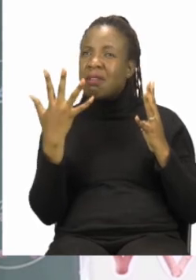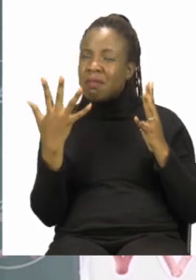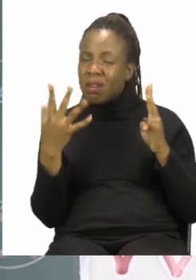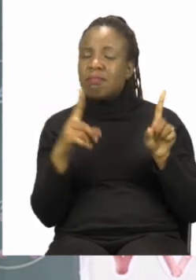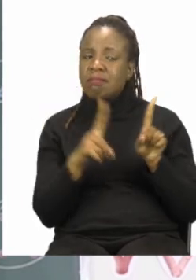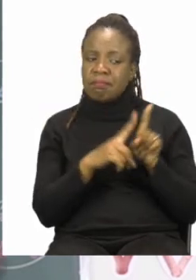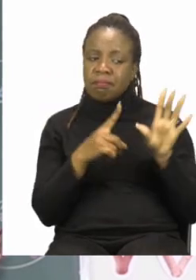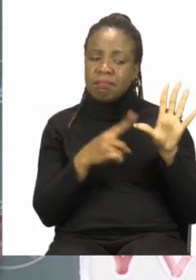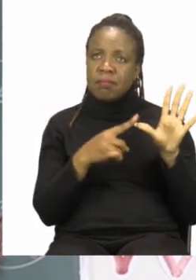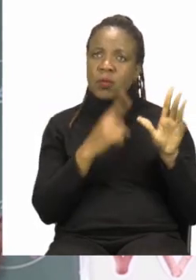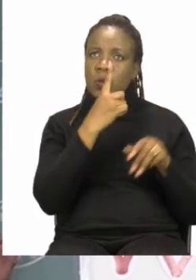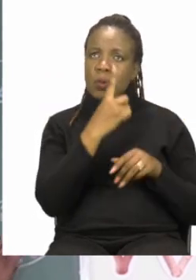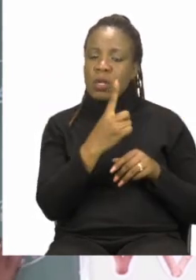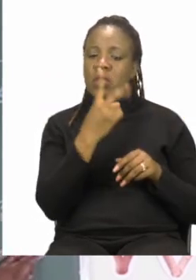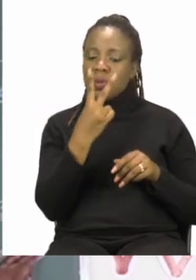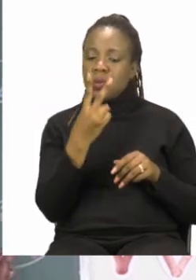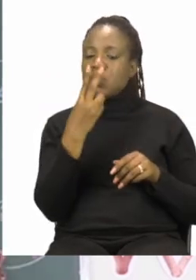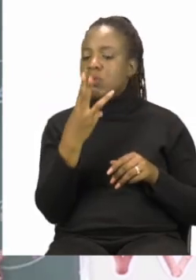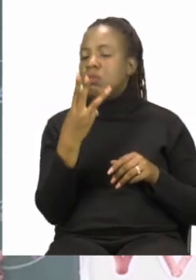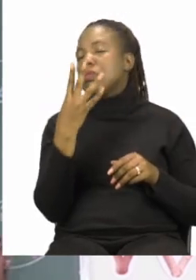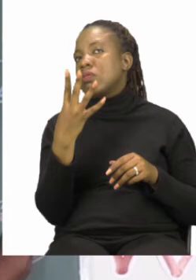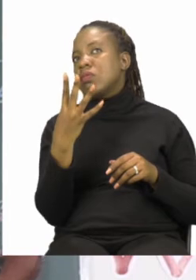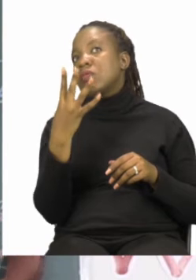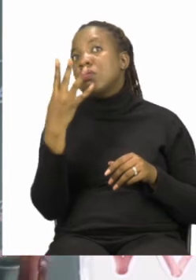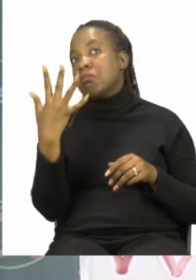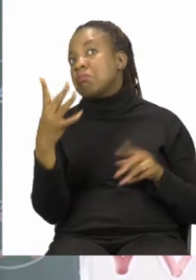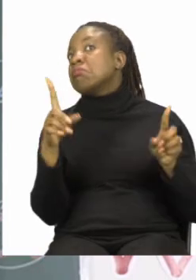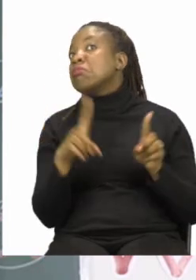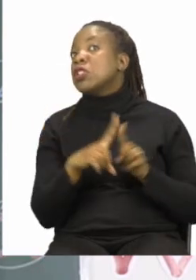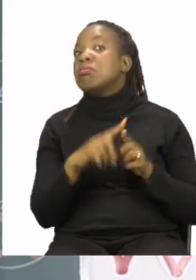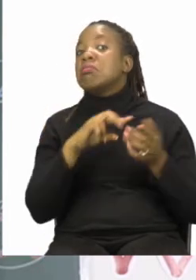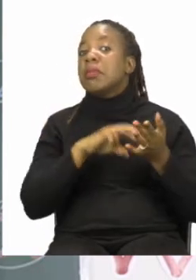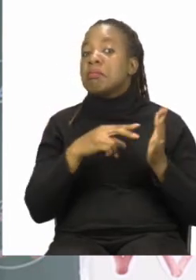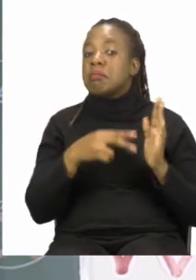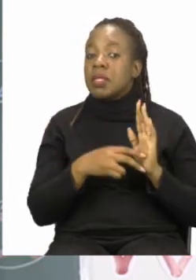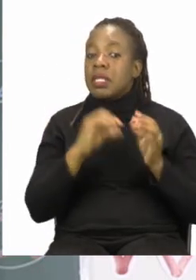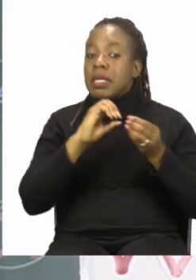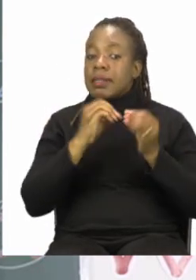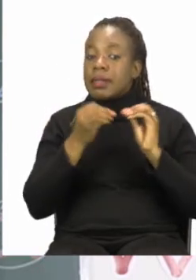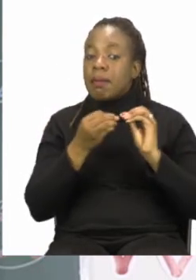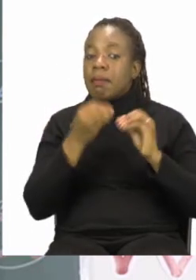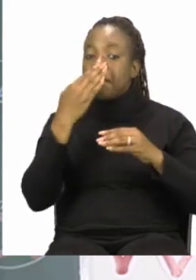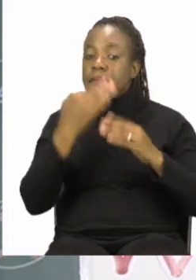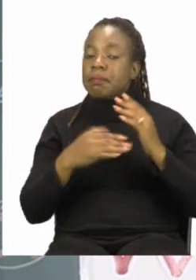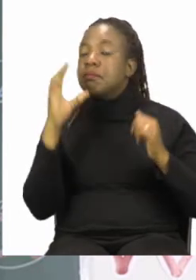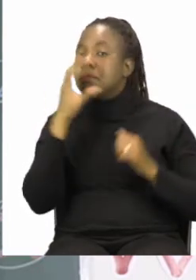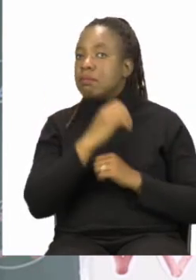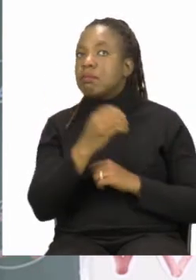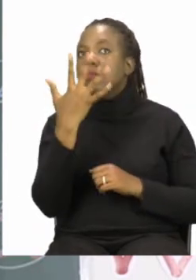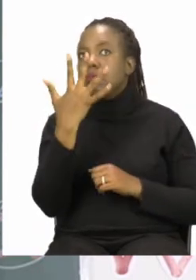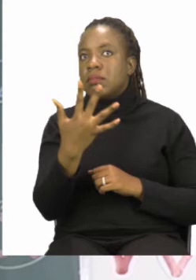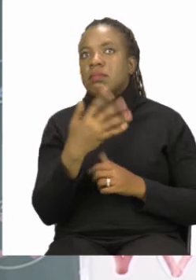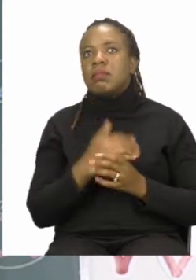4, 5. 1, 2, 3, 4, 5. So each set has